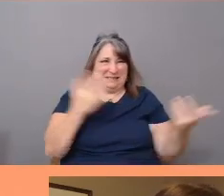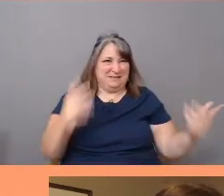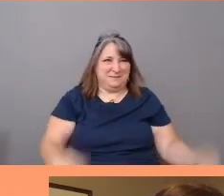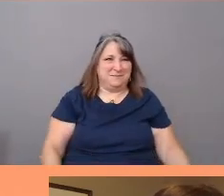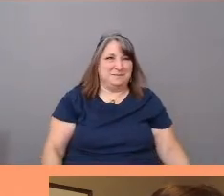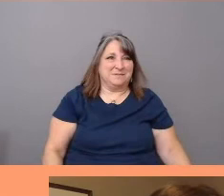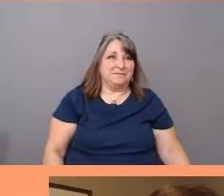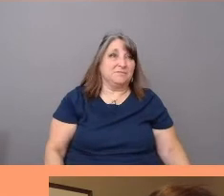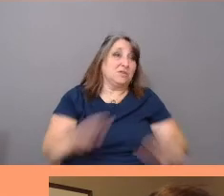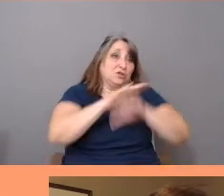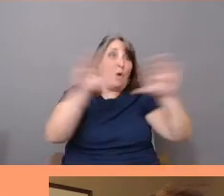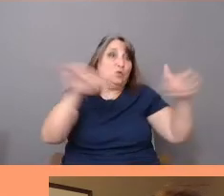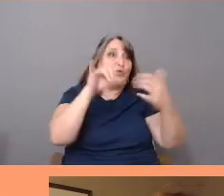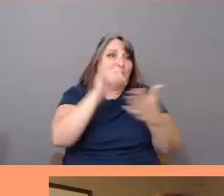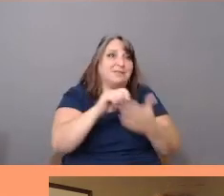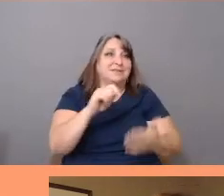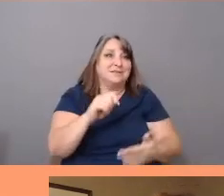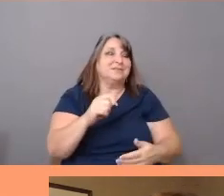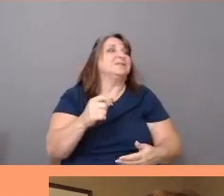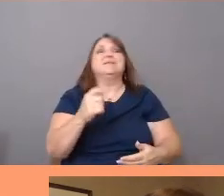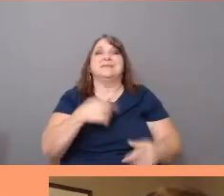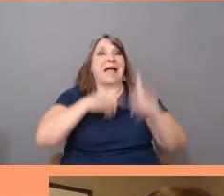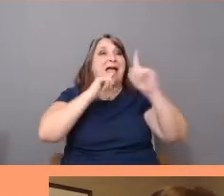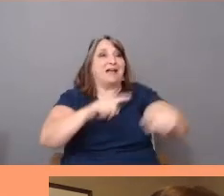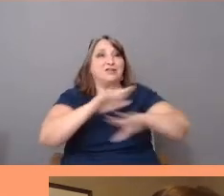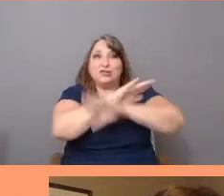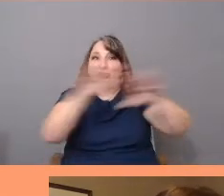Don't do it. I guess our answers don't do it.